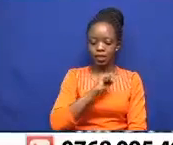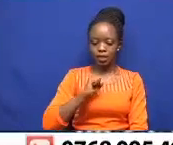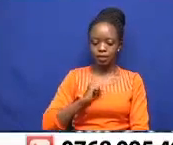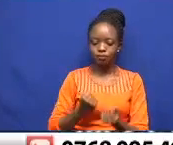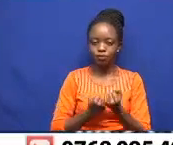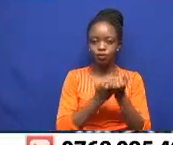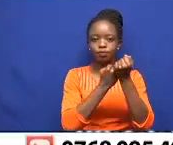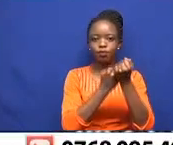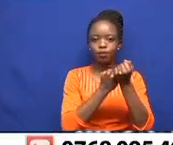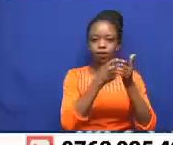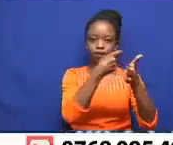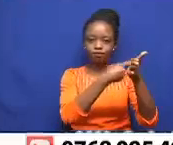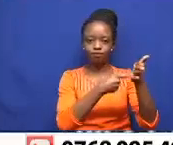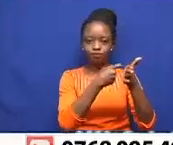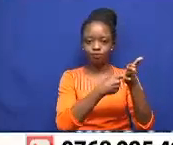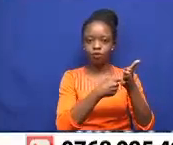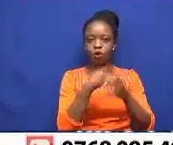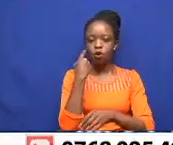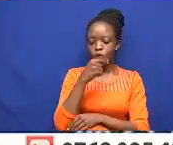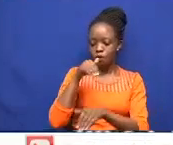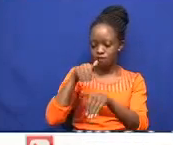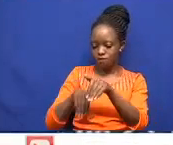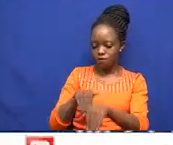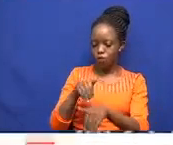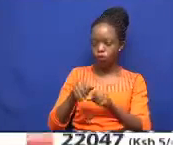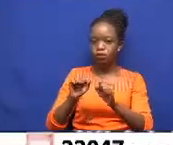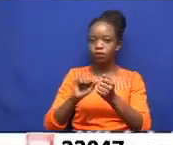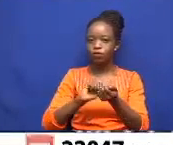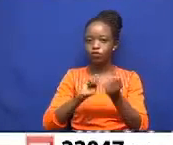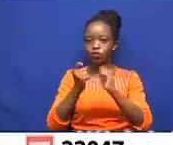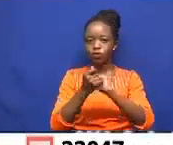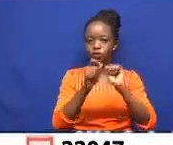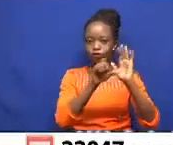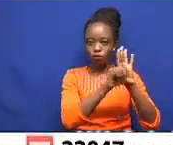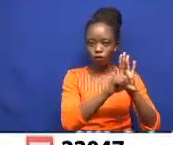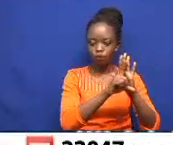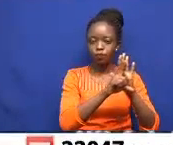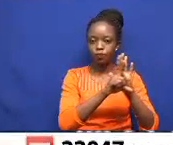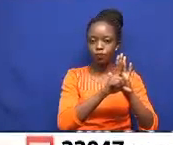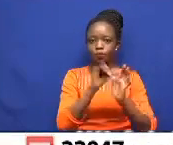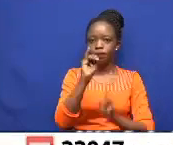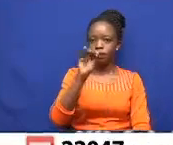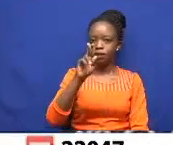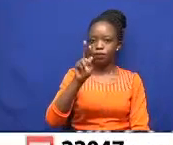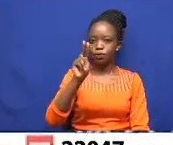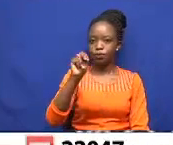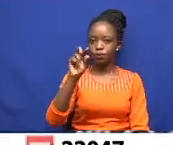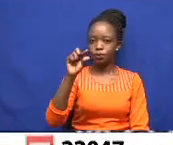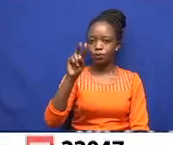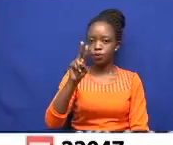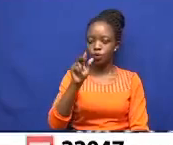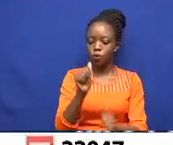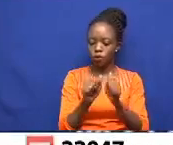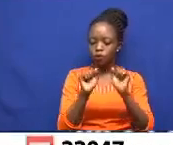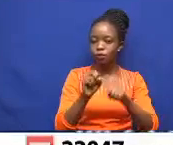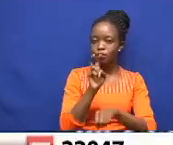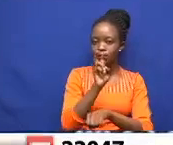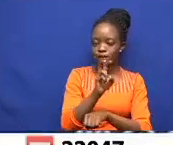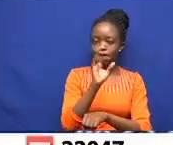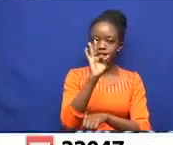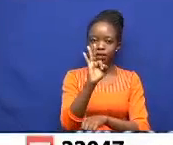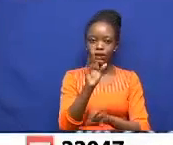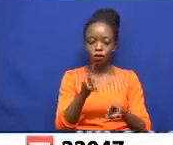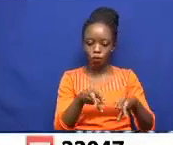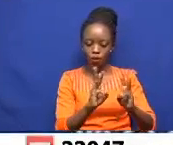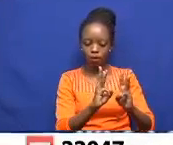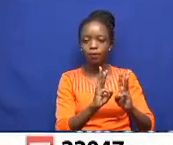generation formula and who voted for the amendments raised by Majority Whip Irungu Kang'ata, which would have seen the third generation